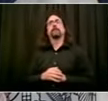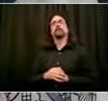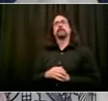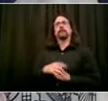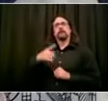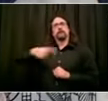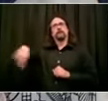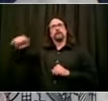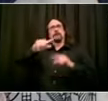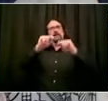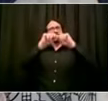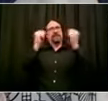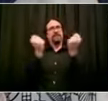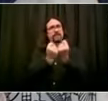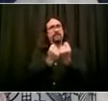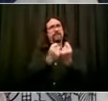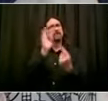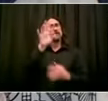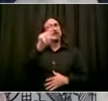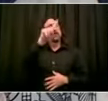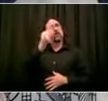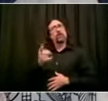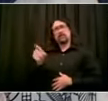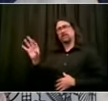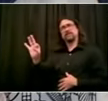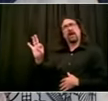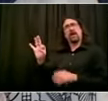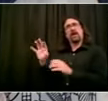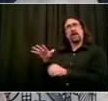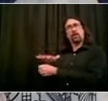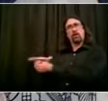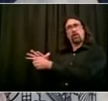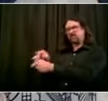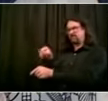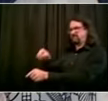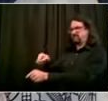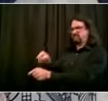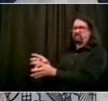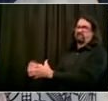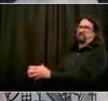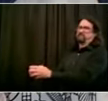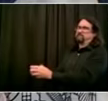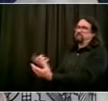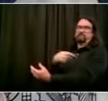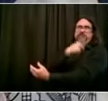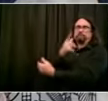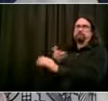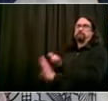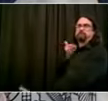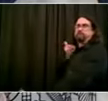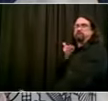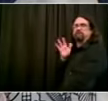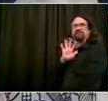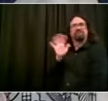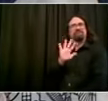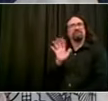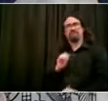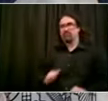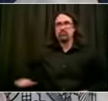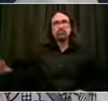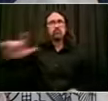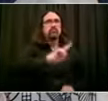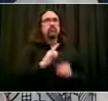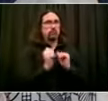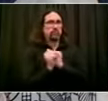what's going to get us through this, and it starts with everyone getting tested. Okay, let me turn to another matter which